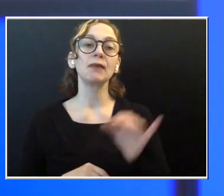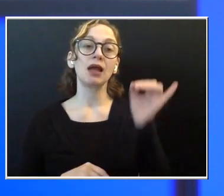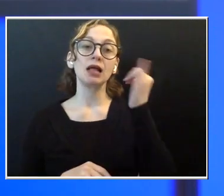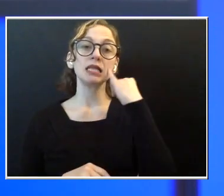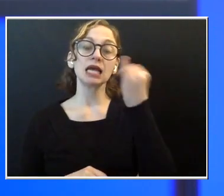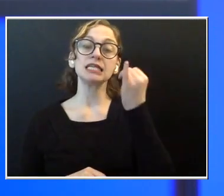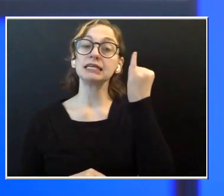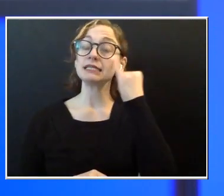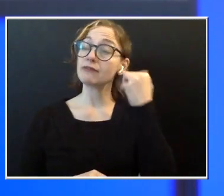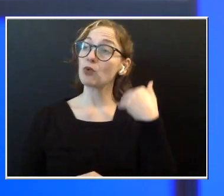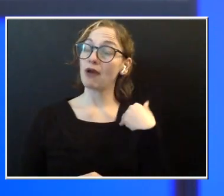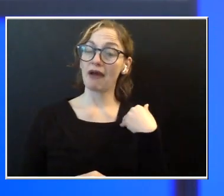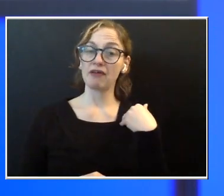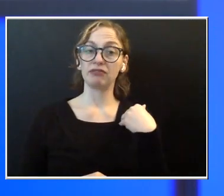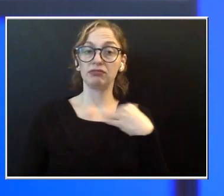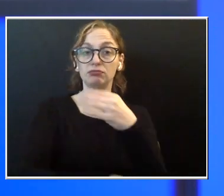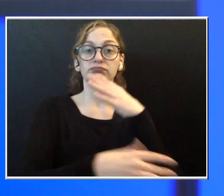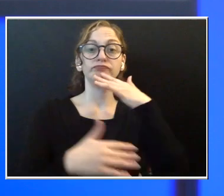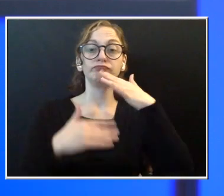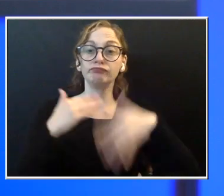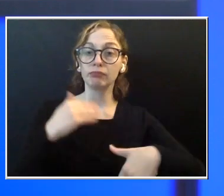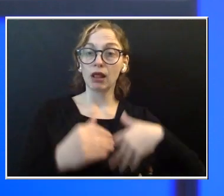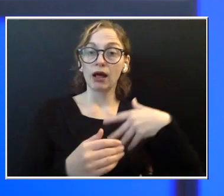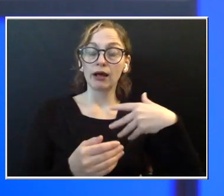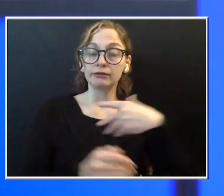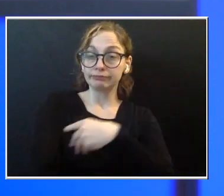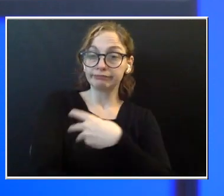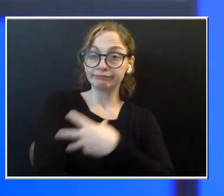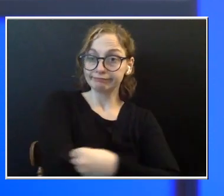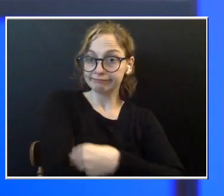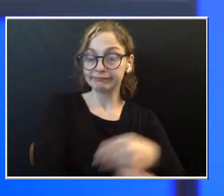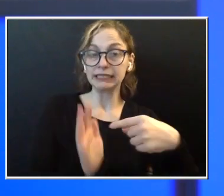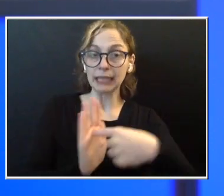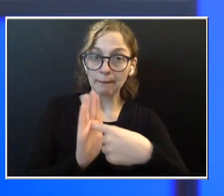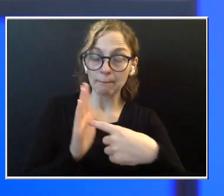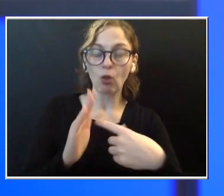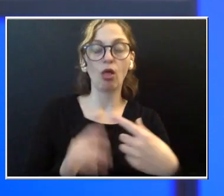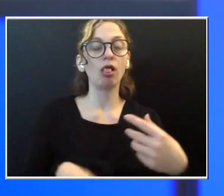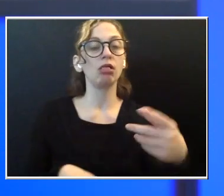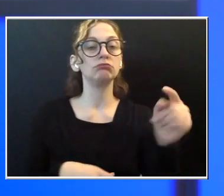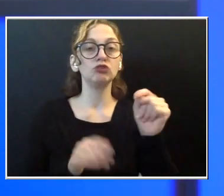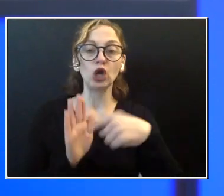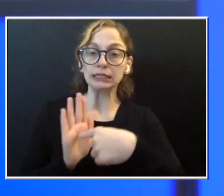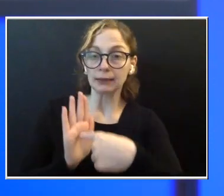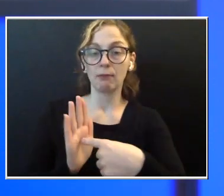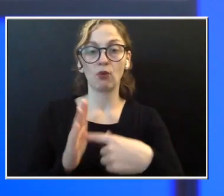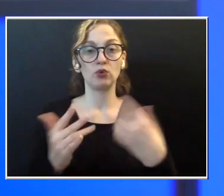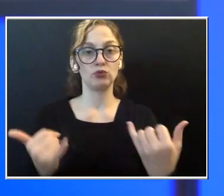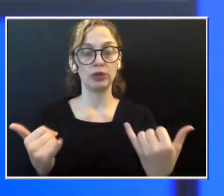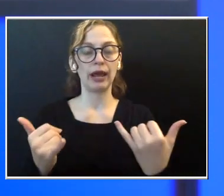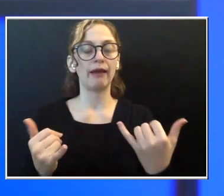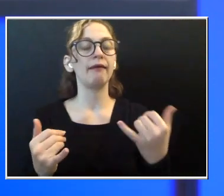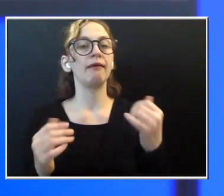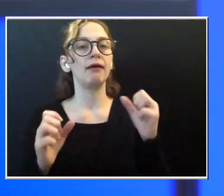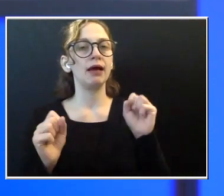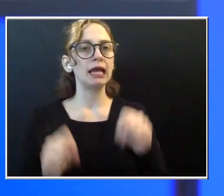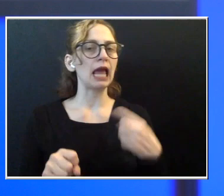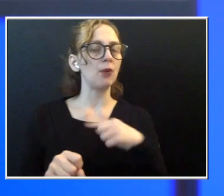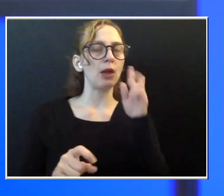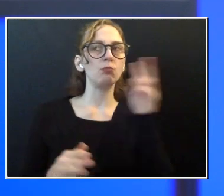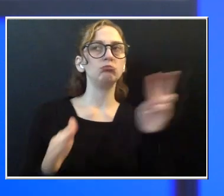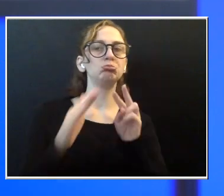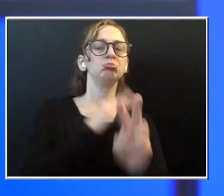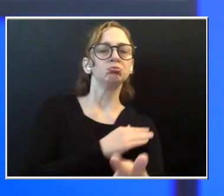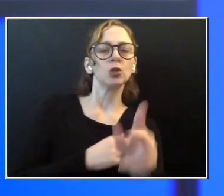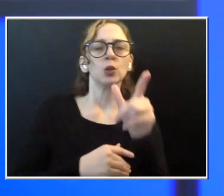sample today, can you predict what the people are at risk over time? And that's the whole idea of that study. So